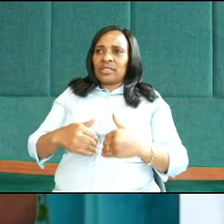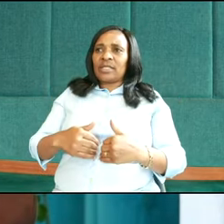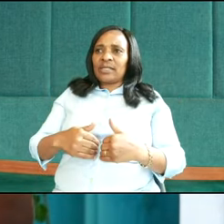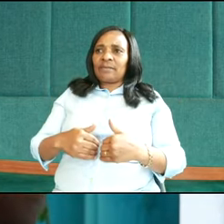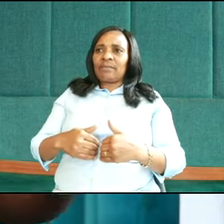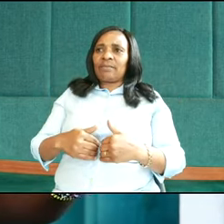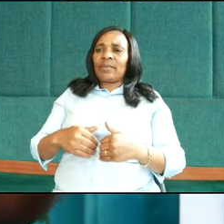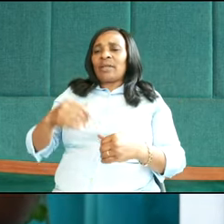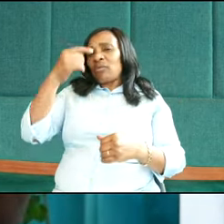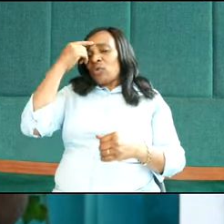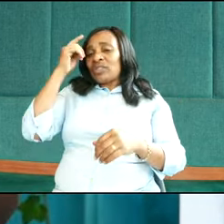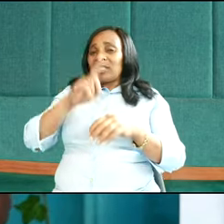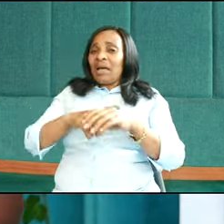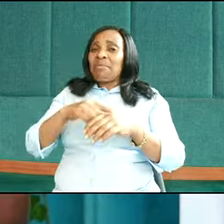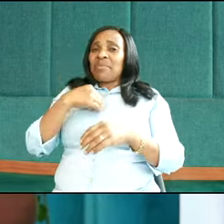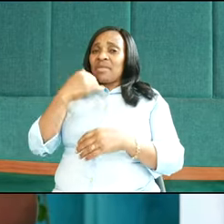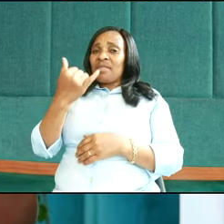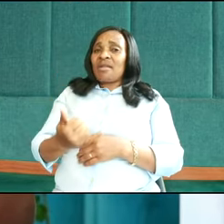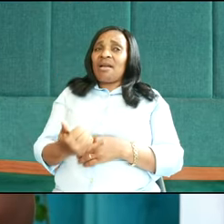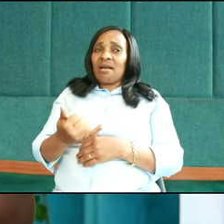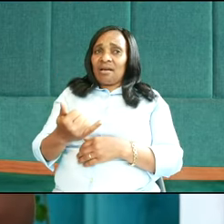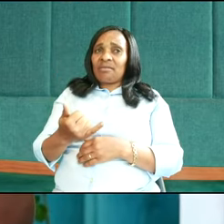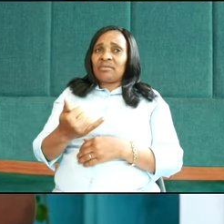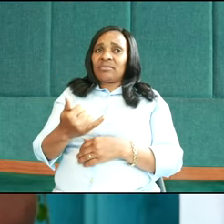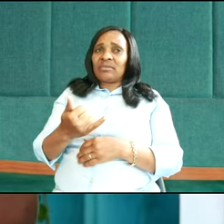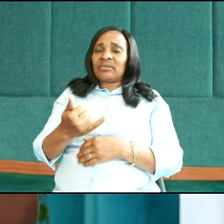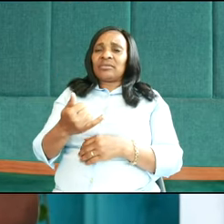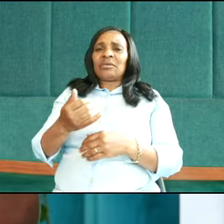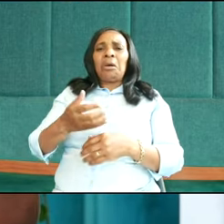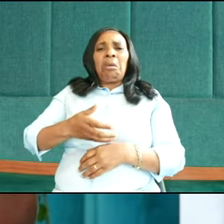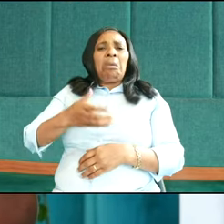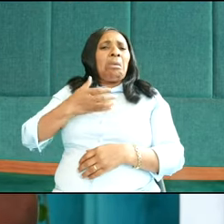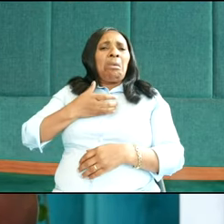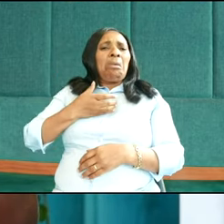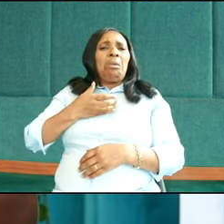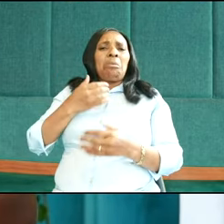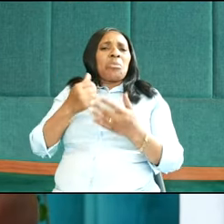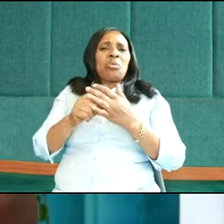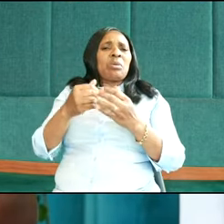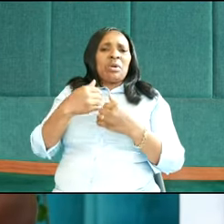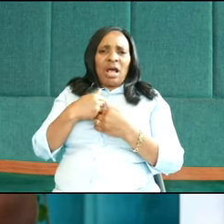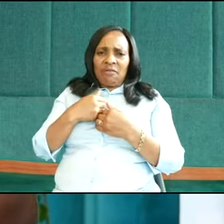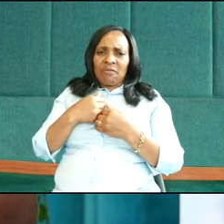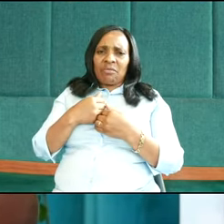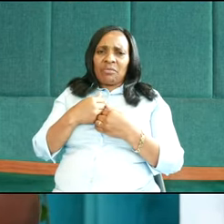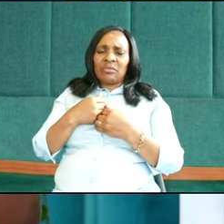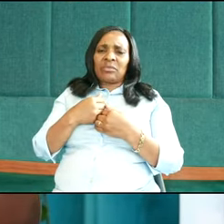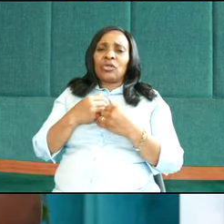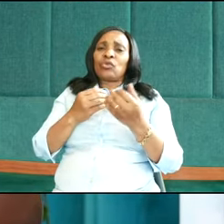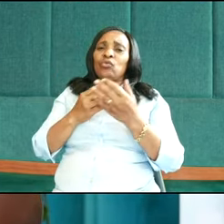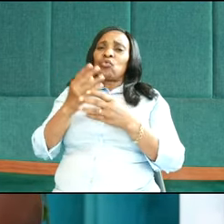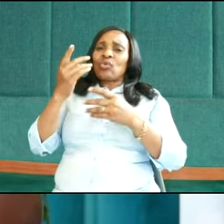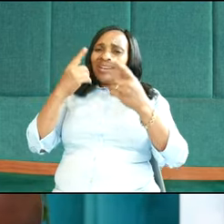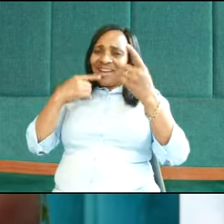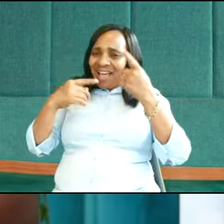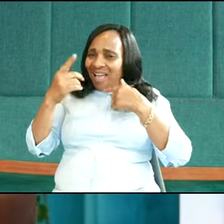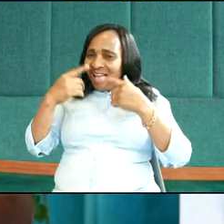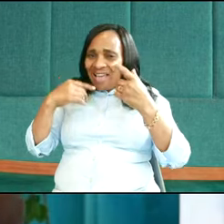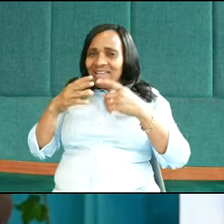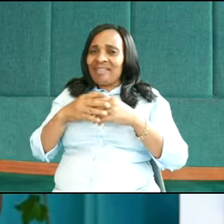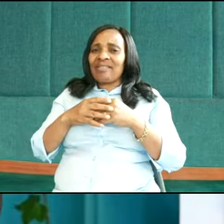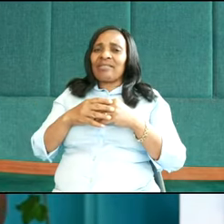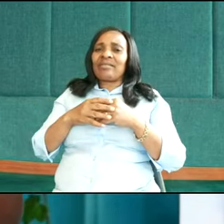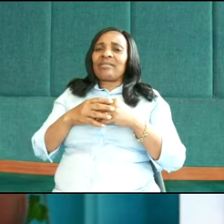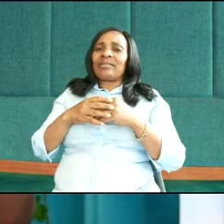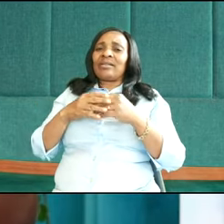because when I was younger, I used to have anger issues. But through Christ and, you know, growing